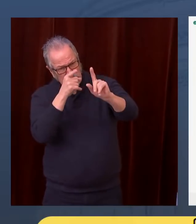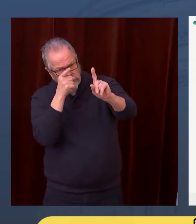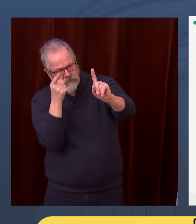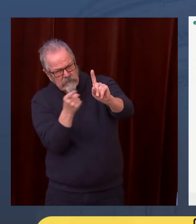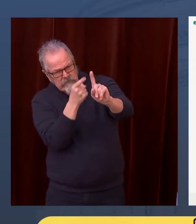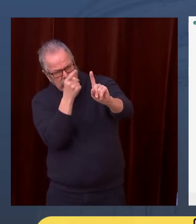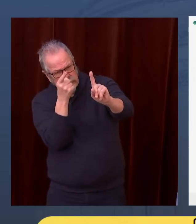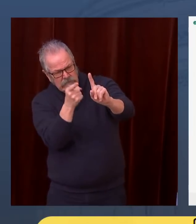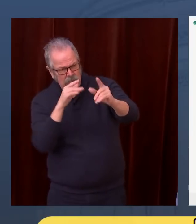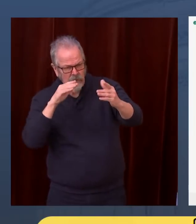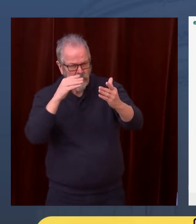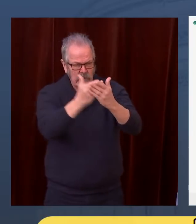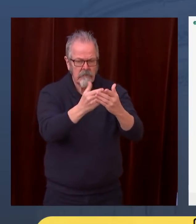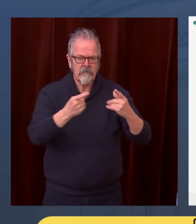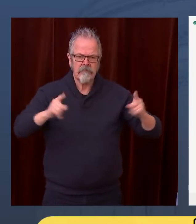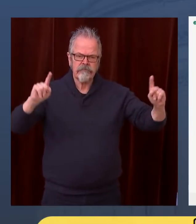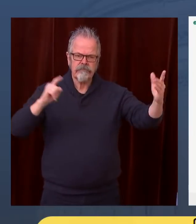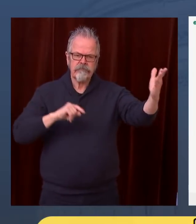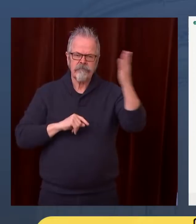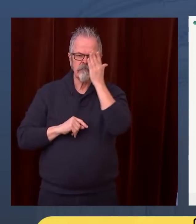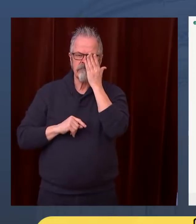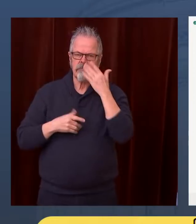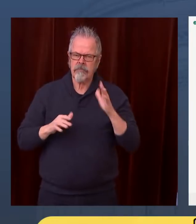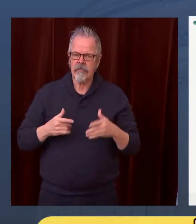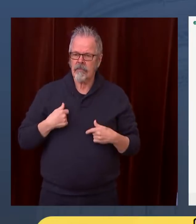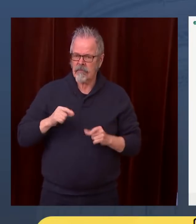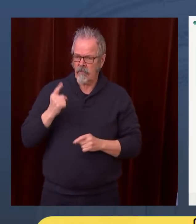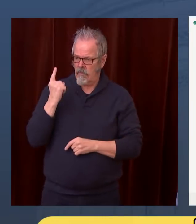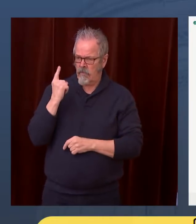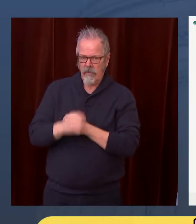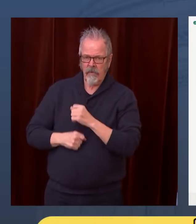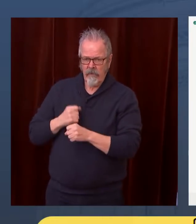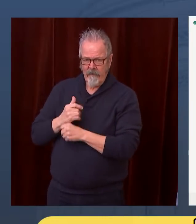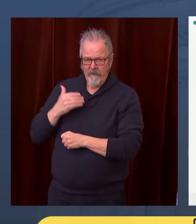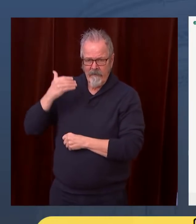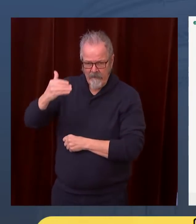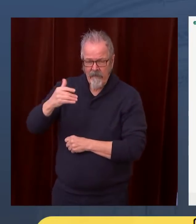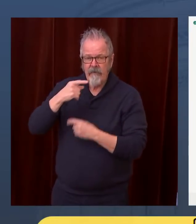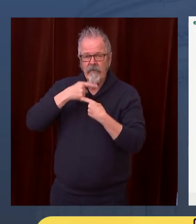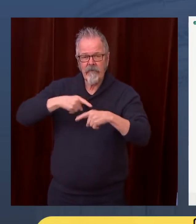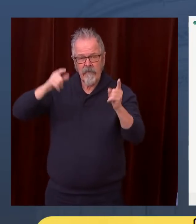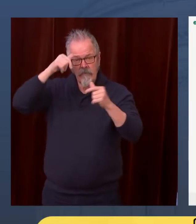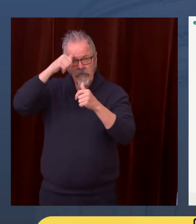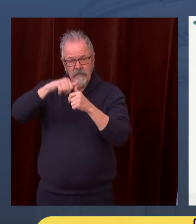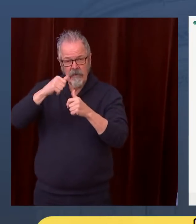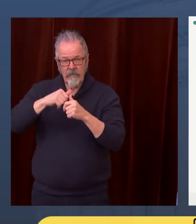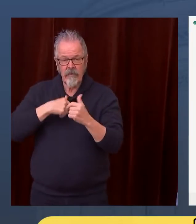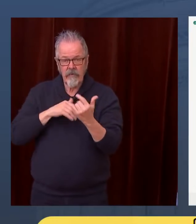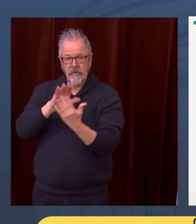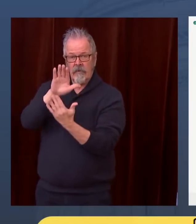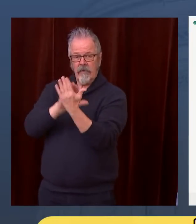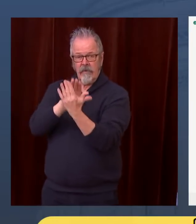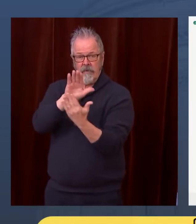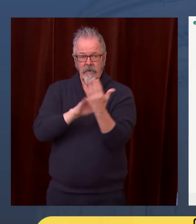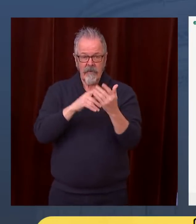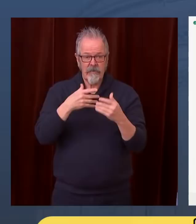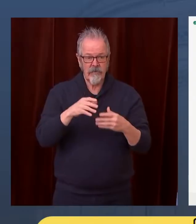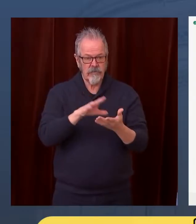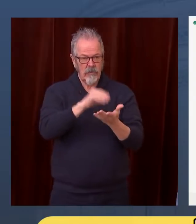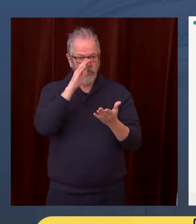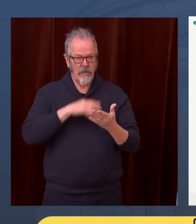date, we said we're going to get back to in-person learning. And the end of that school year last year, we were 30% or more in person. Within